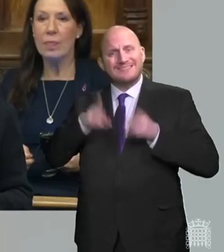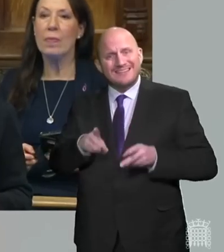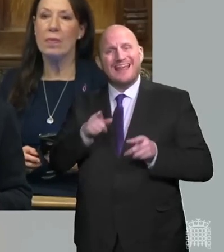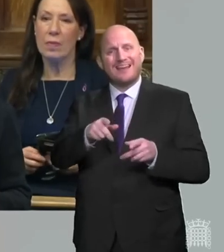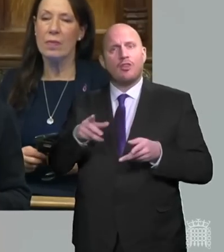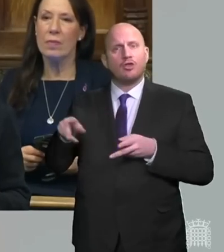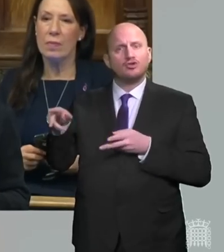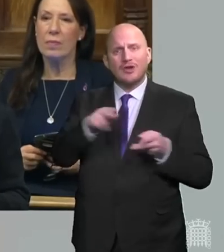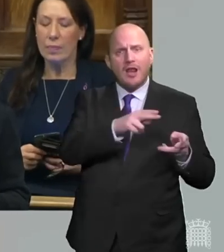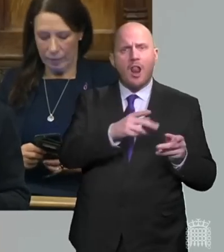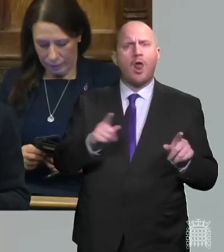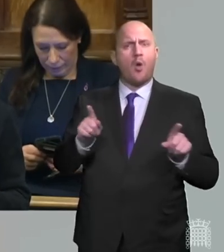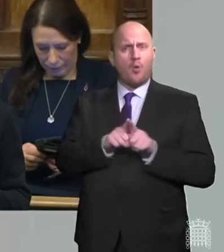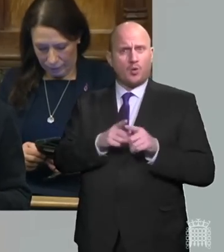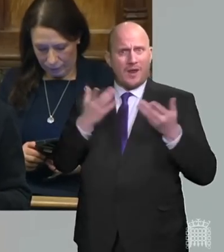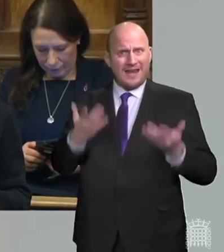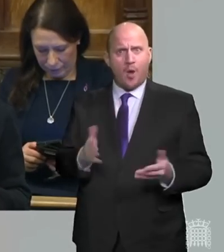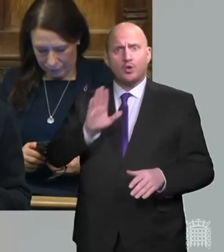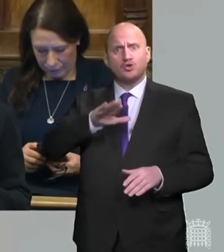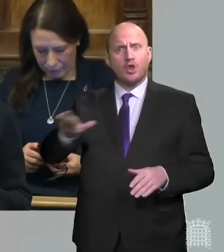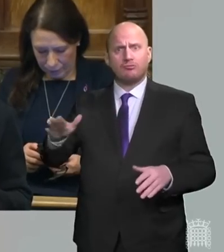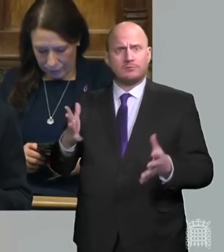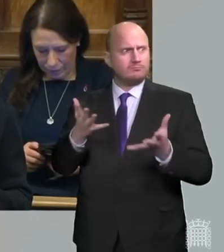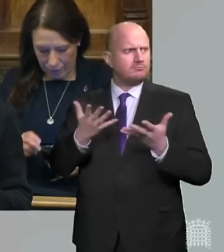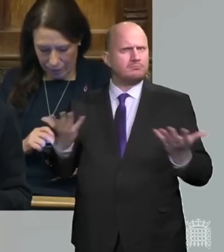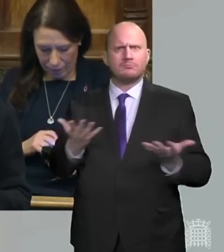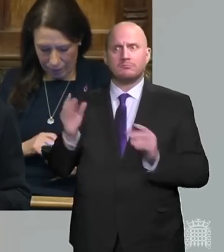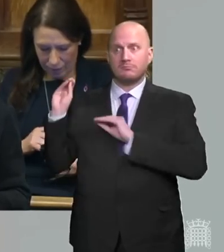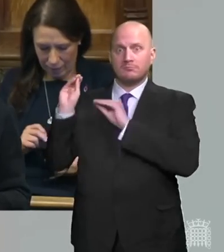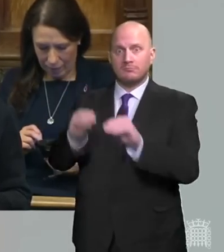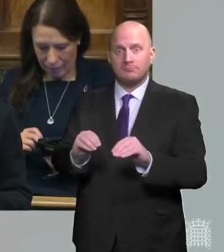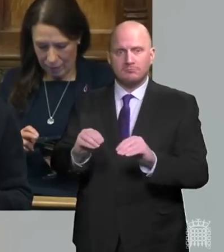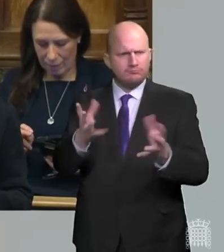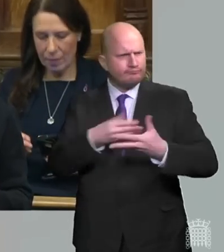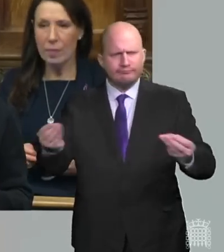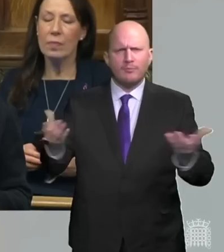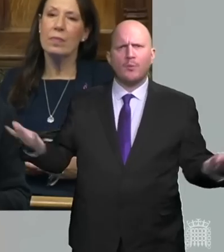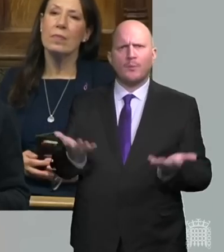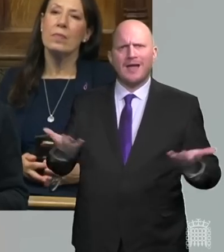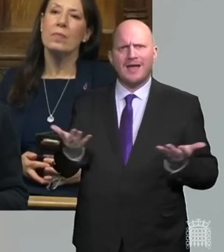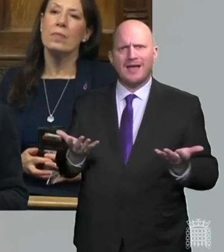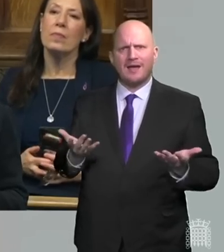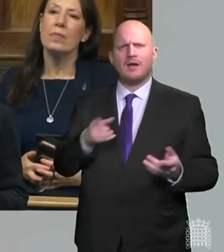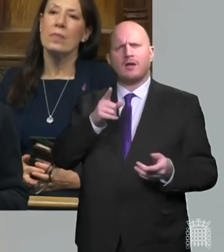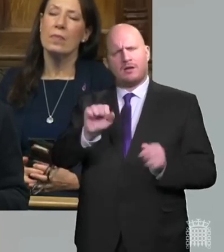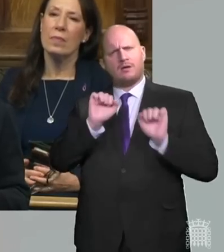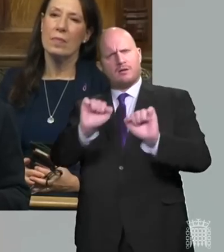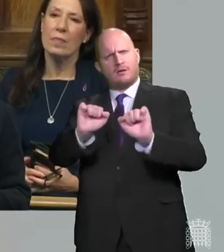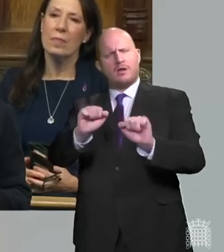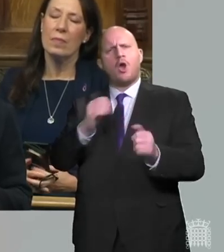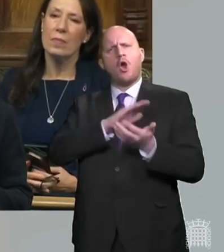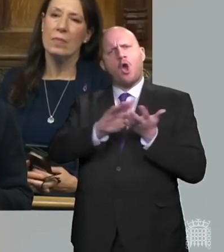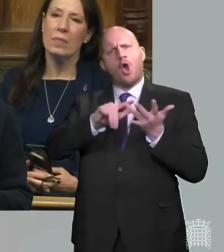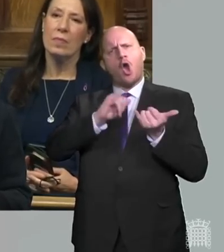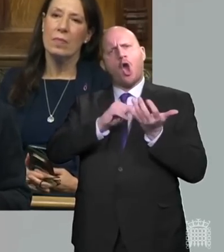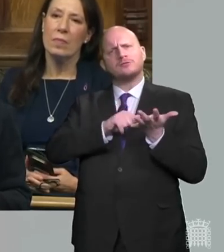campaigners have today gathered outside Parliament to highlight the impact of the hostile environment on people in the migration and asylum system. Rather